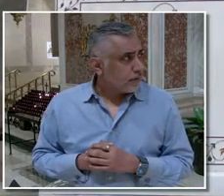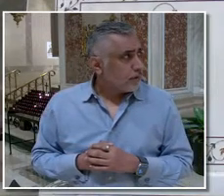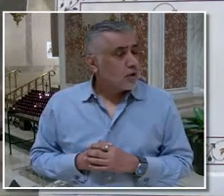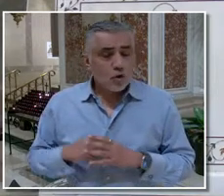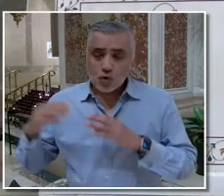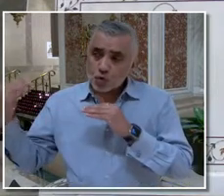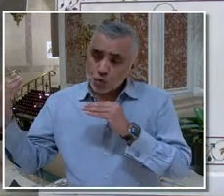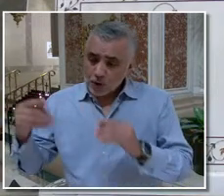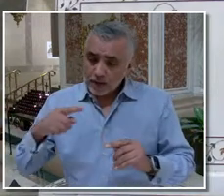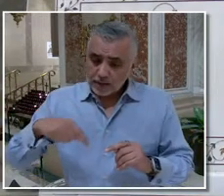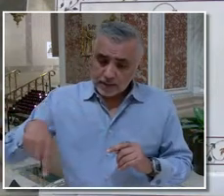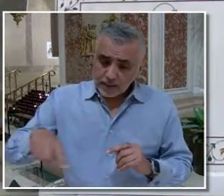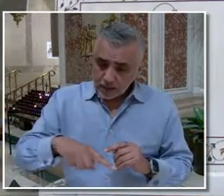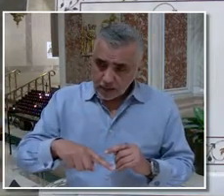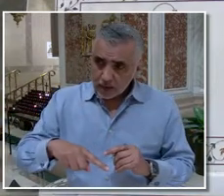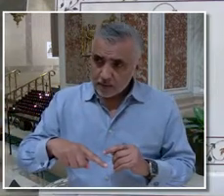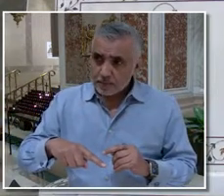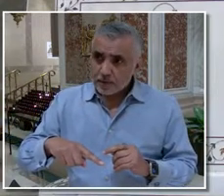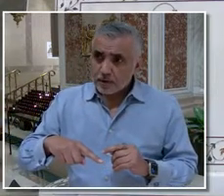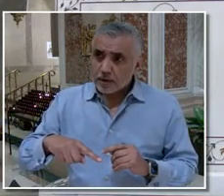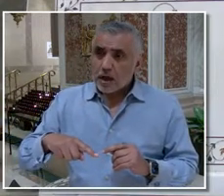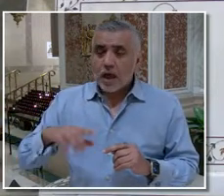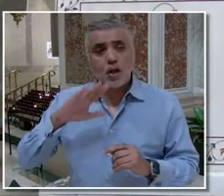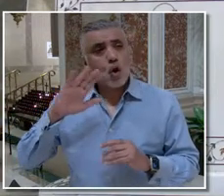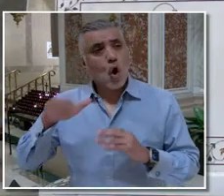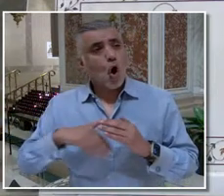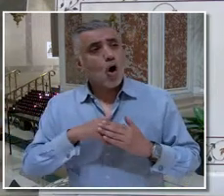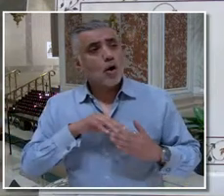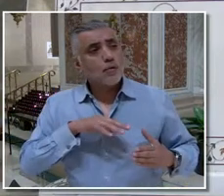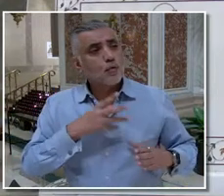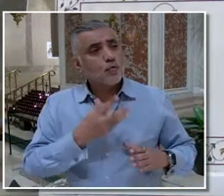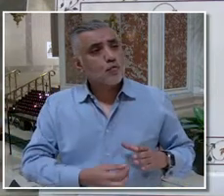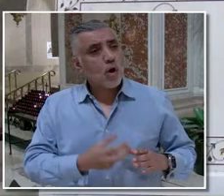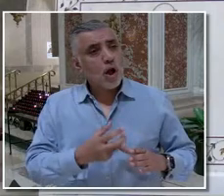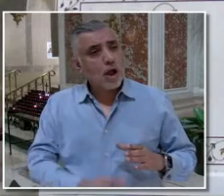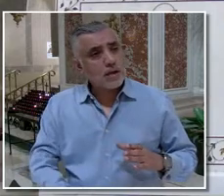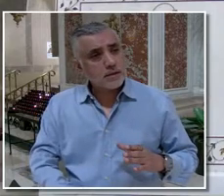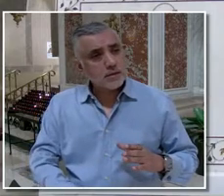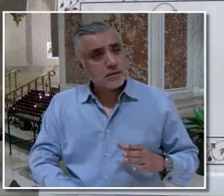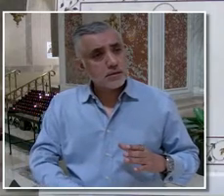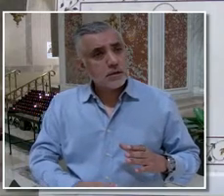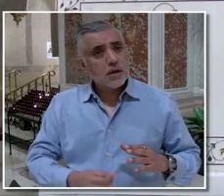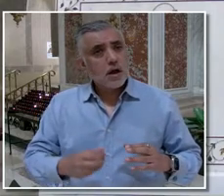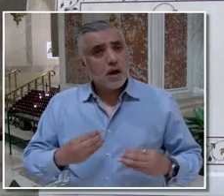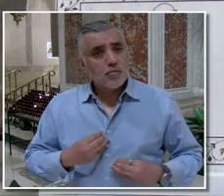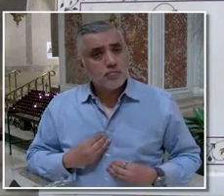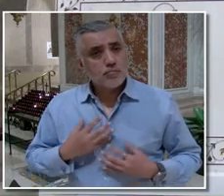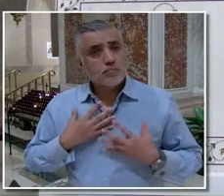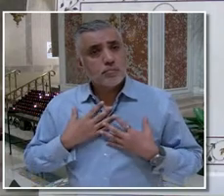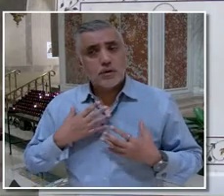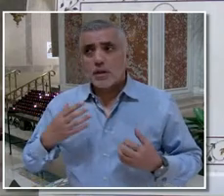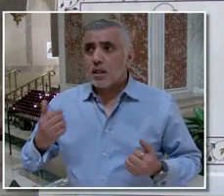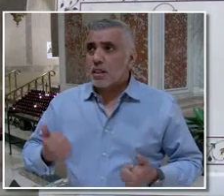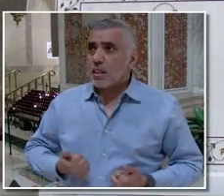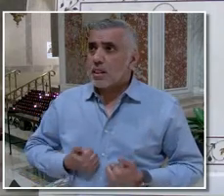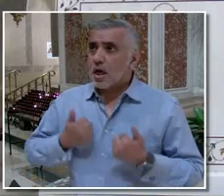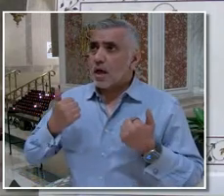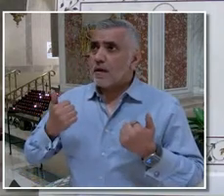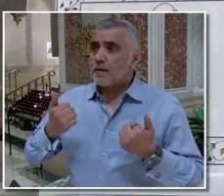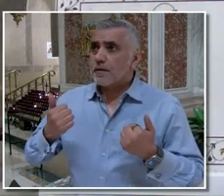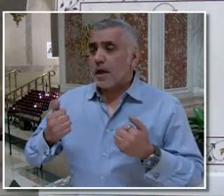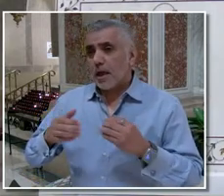Grant them, O Lord, we pray, and all who sleep in Christ, a place of refreshment, light, and